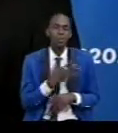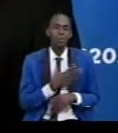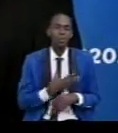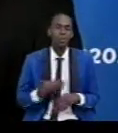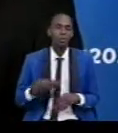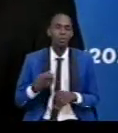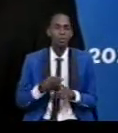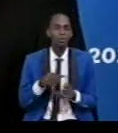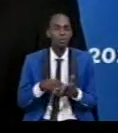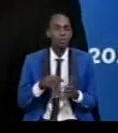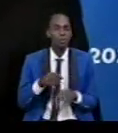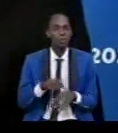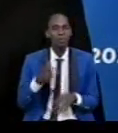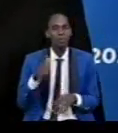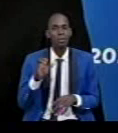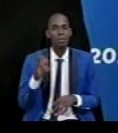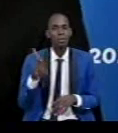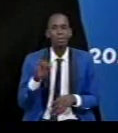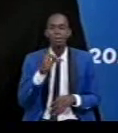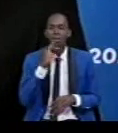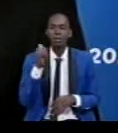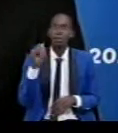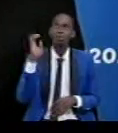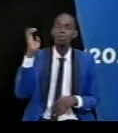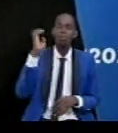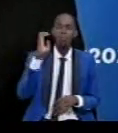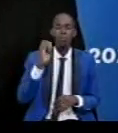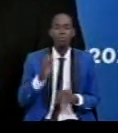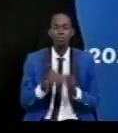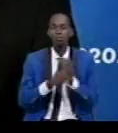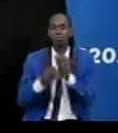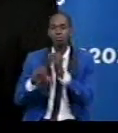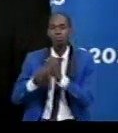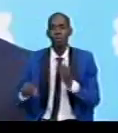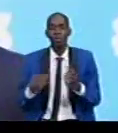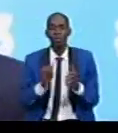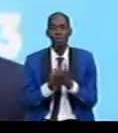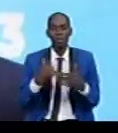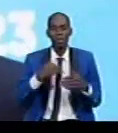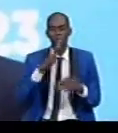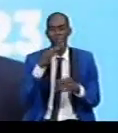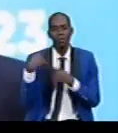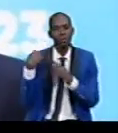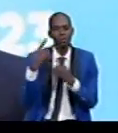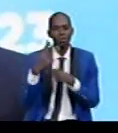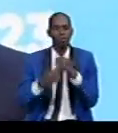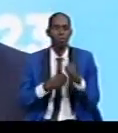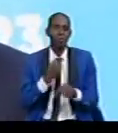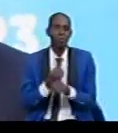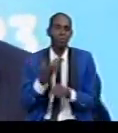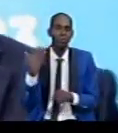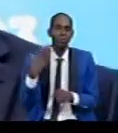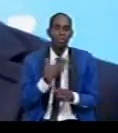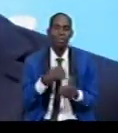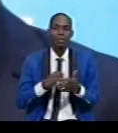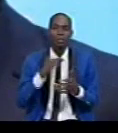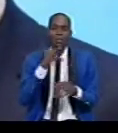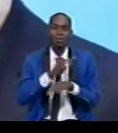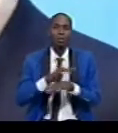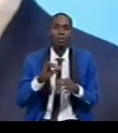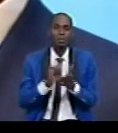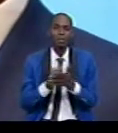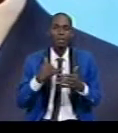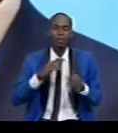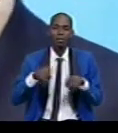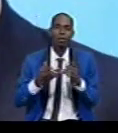GCK is an evangelistic outreach that was spurned about 2 years ago. It's a mission that has been going across the